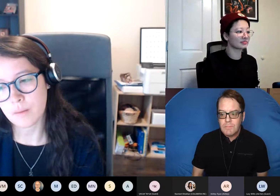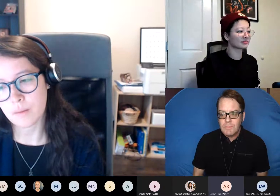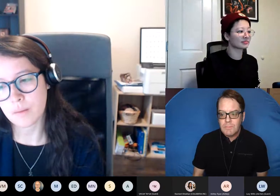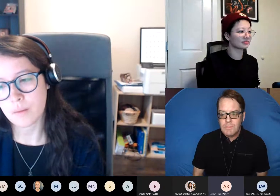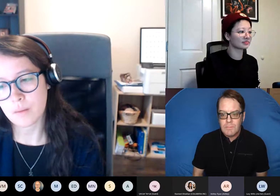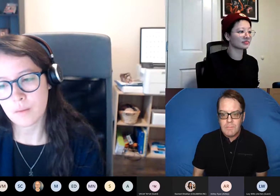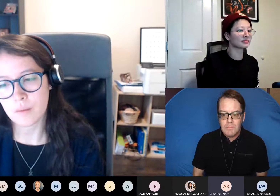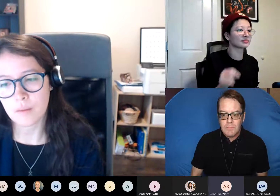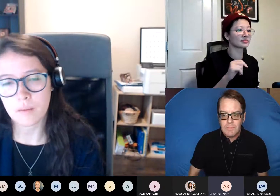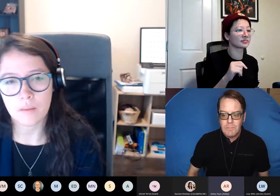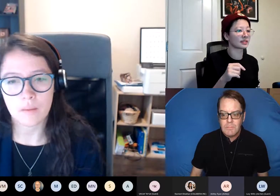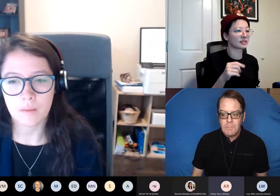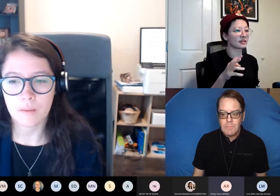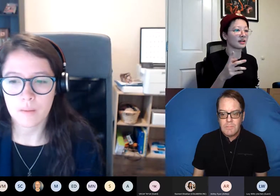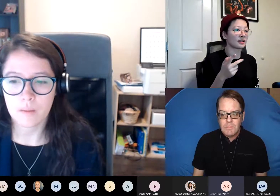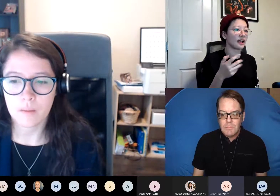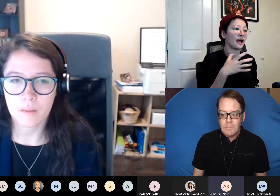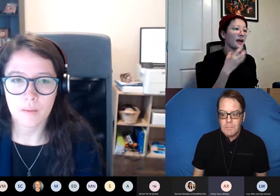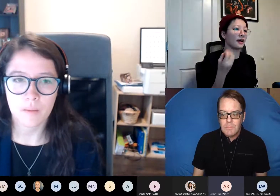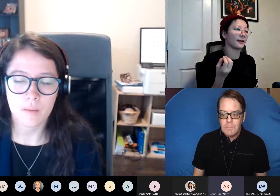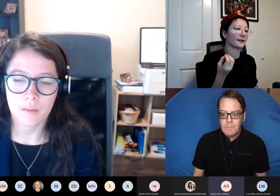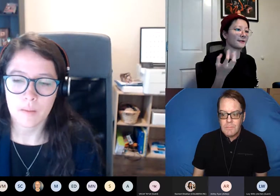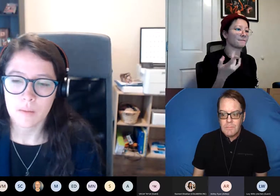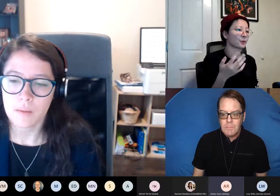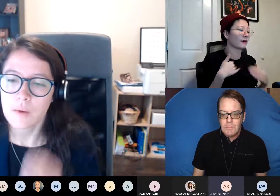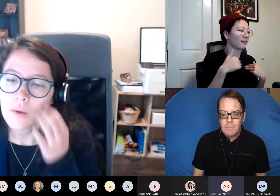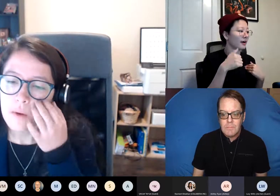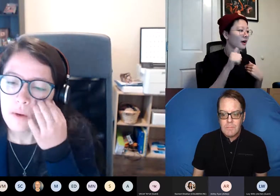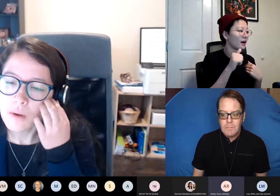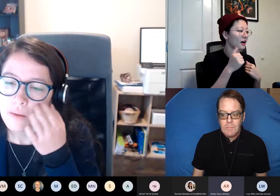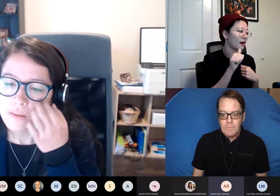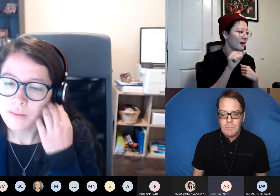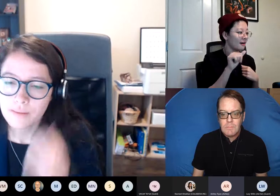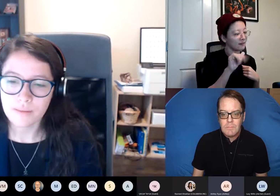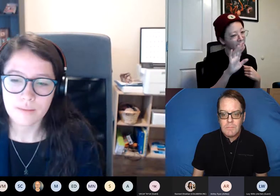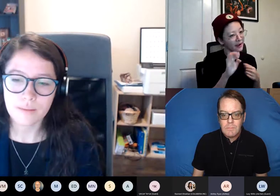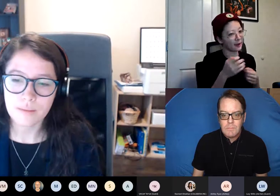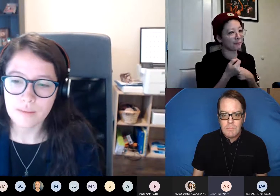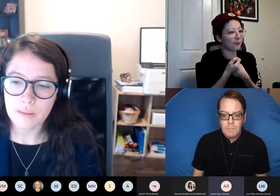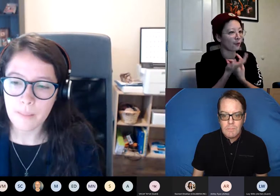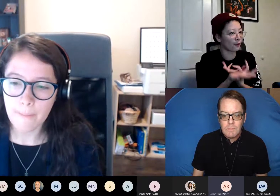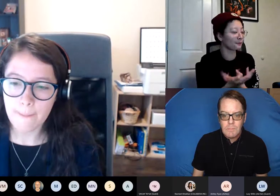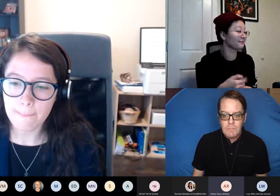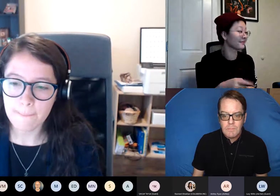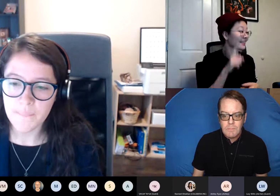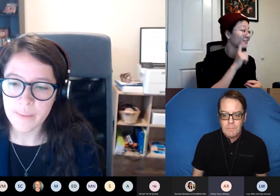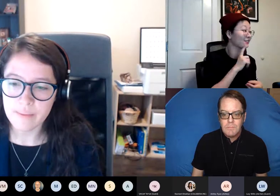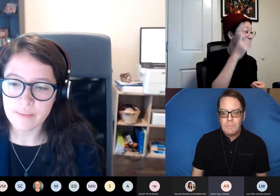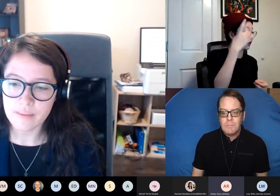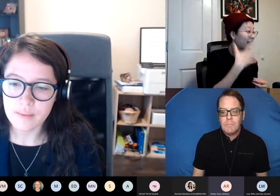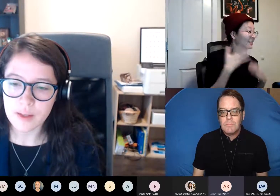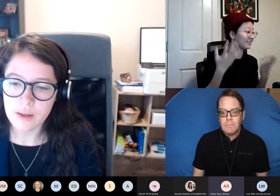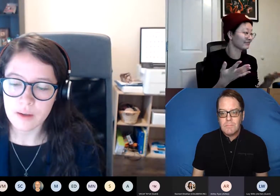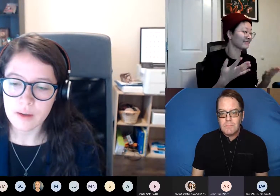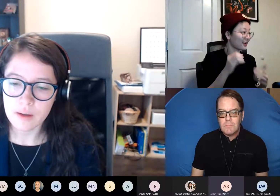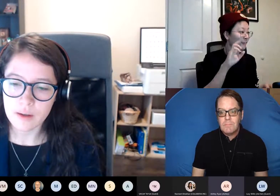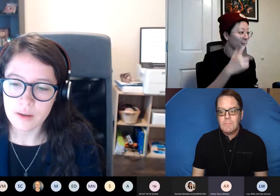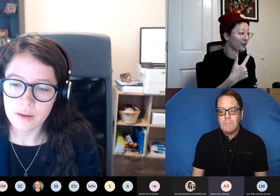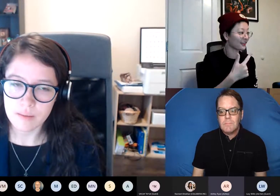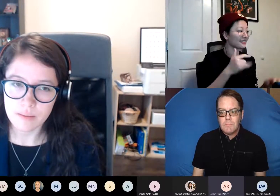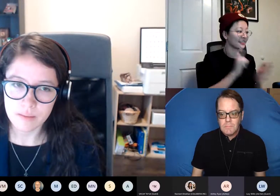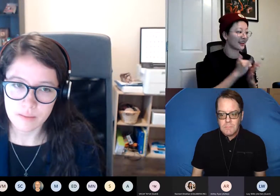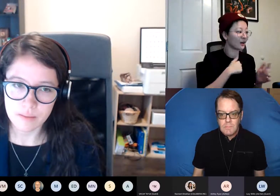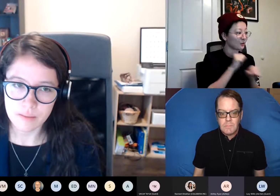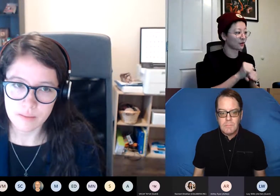located in Washington, D.C., who's very talented within the athletic department. We've got